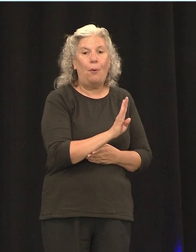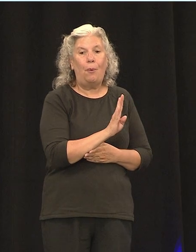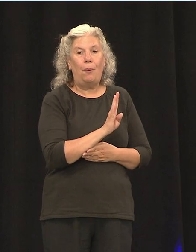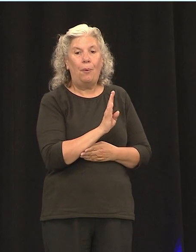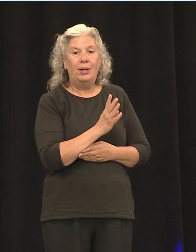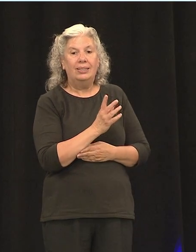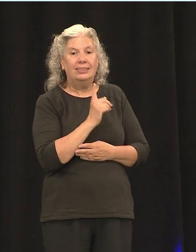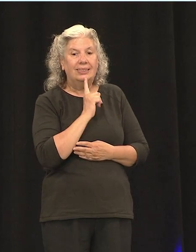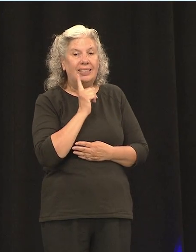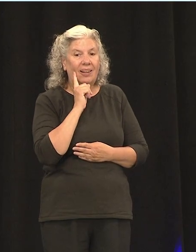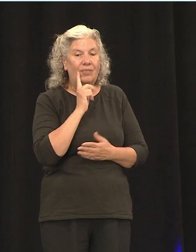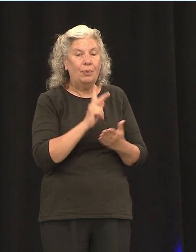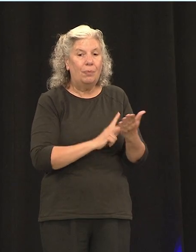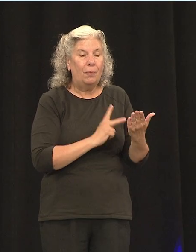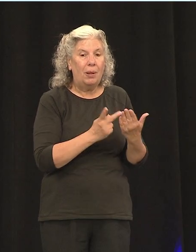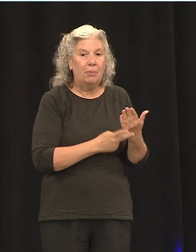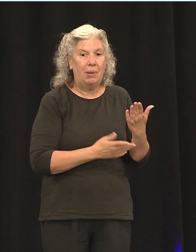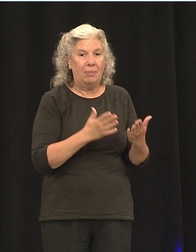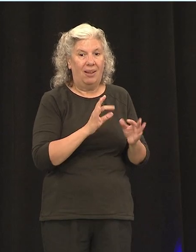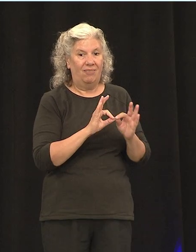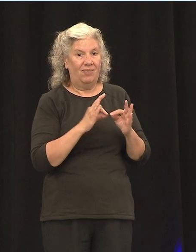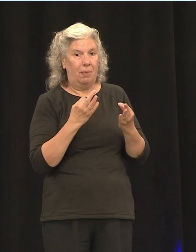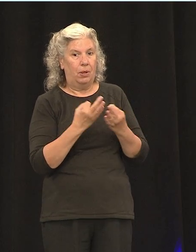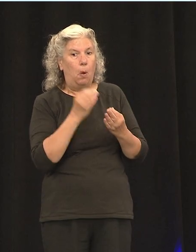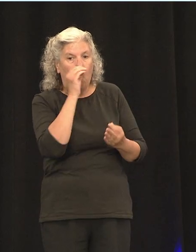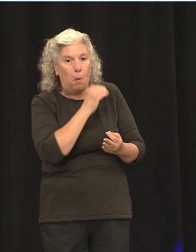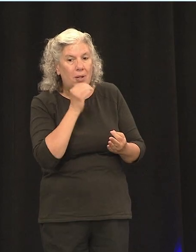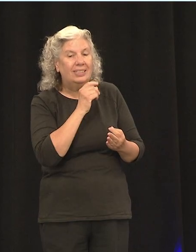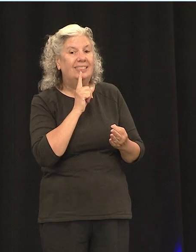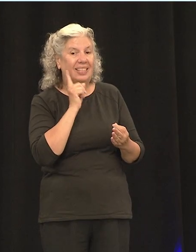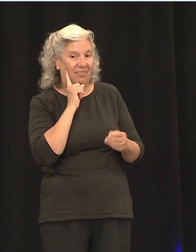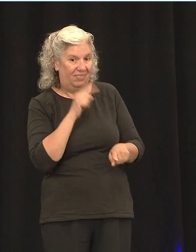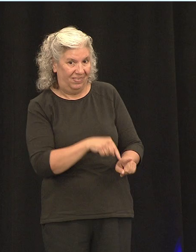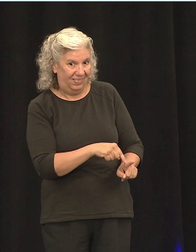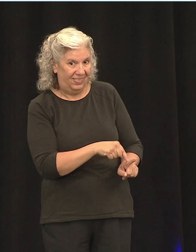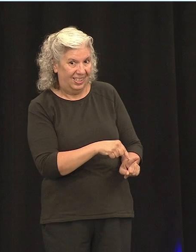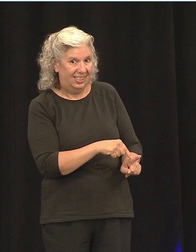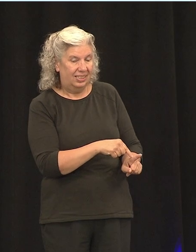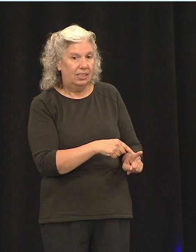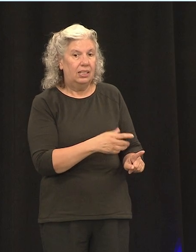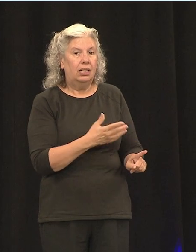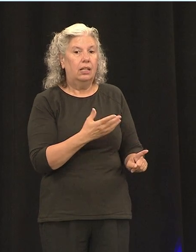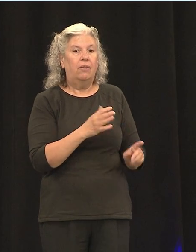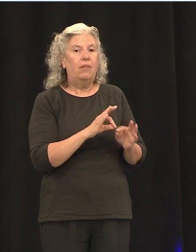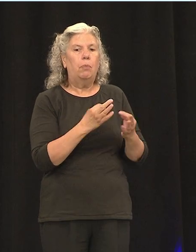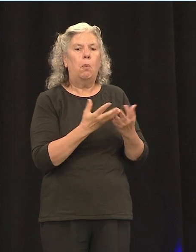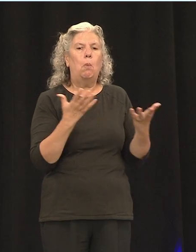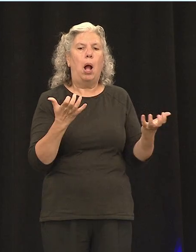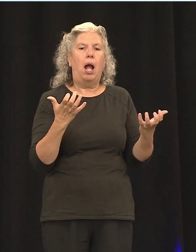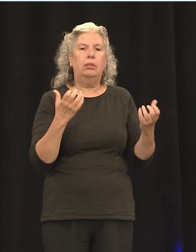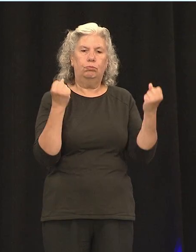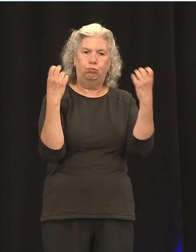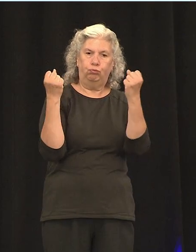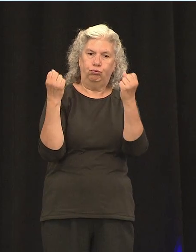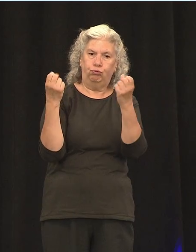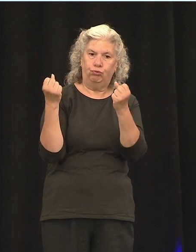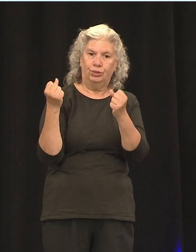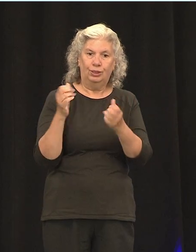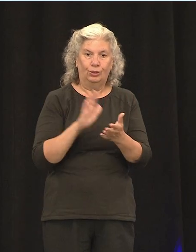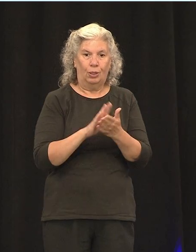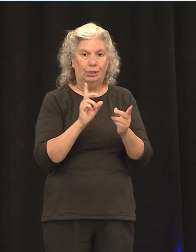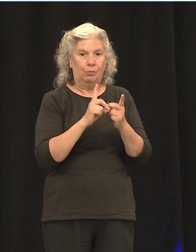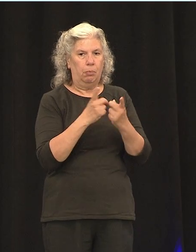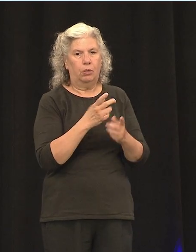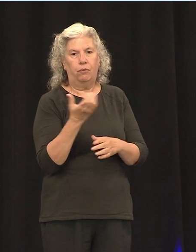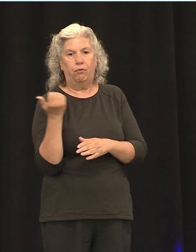have chosen ASL as the communication mode. And so, a school district may try to force that family into